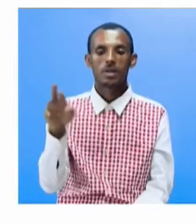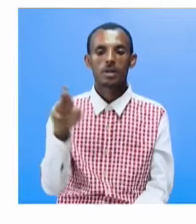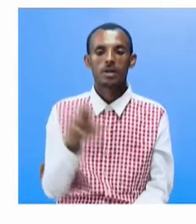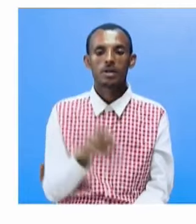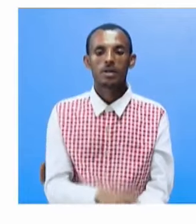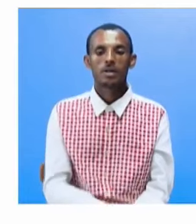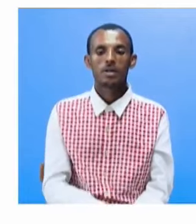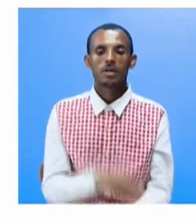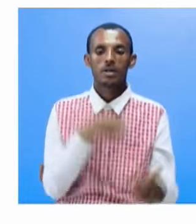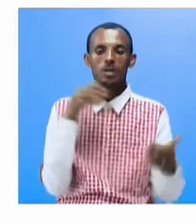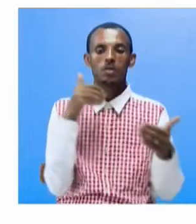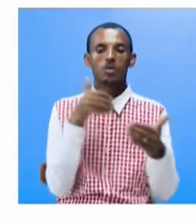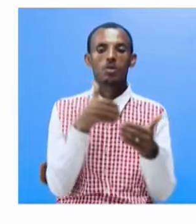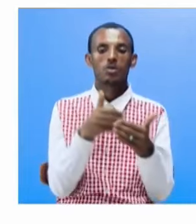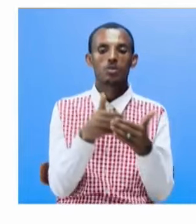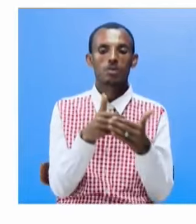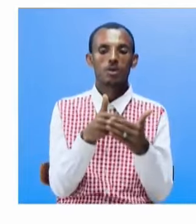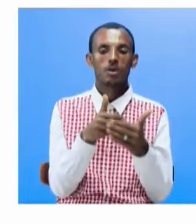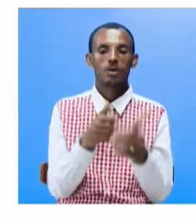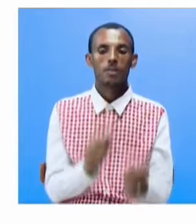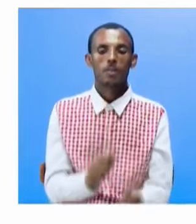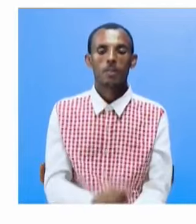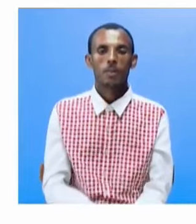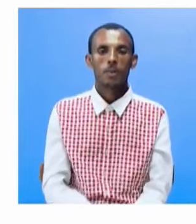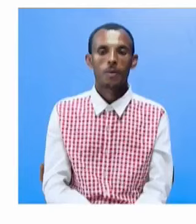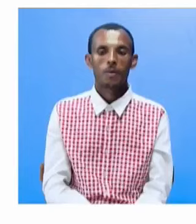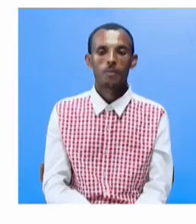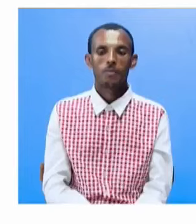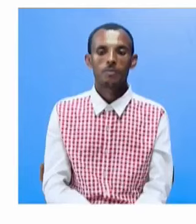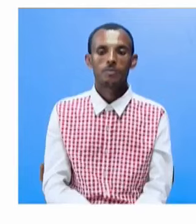their corresponding